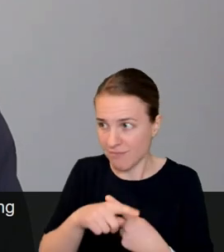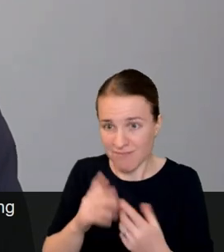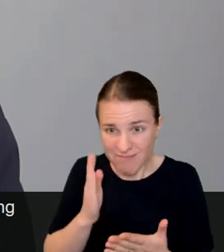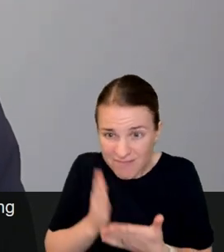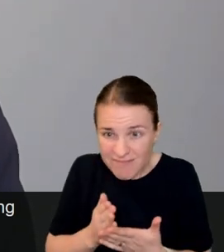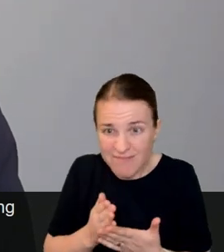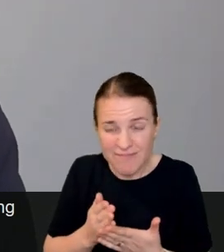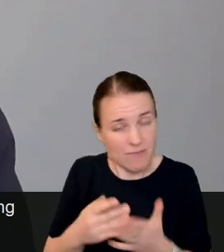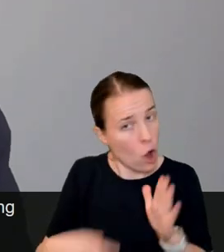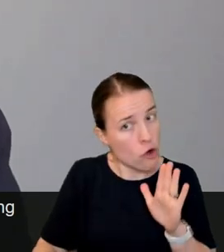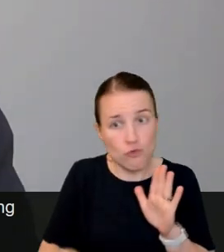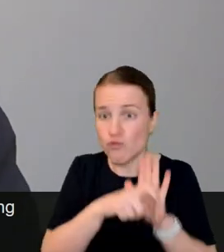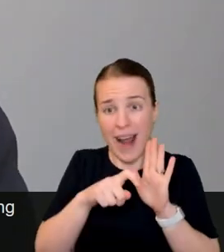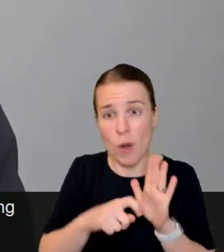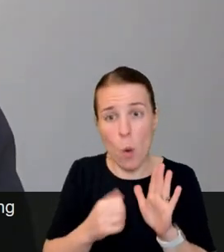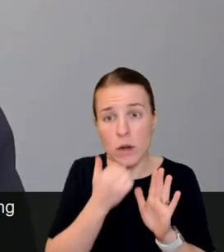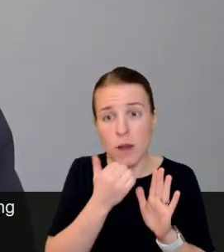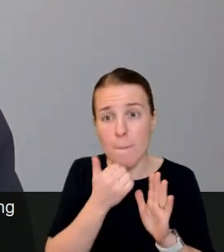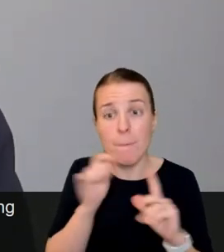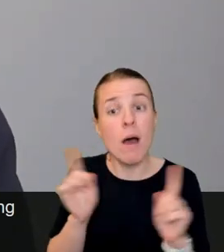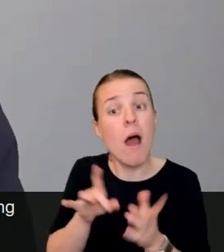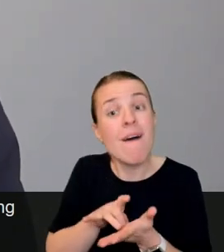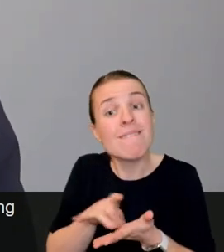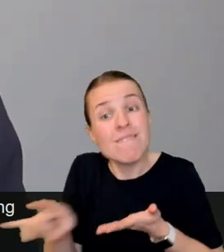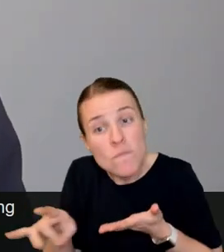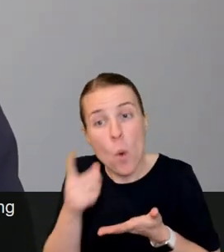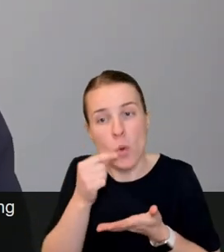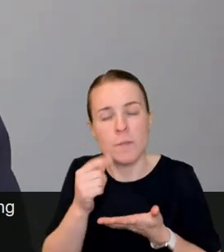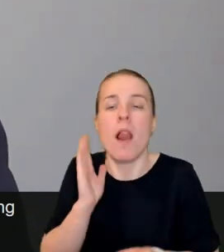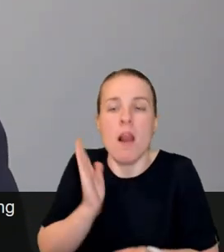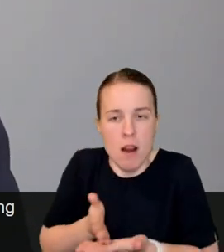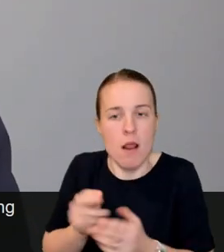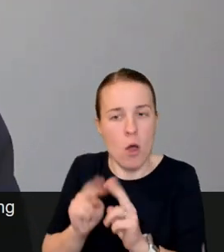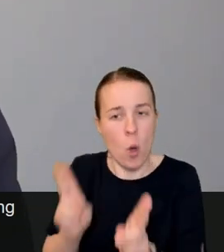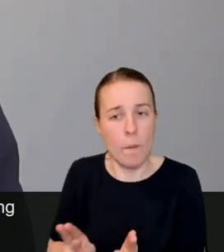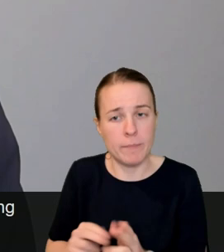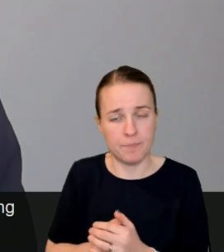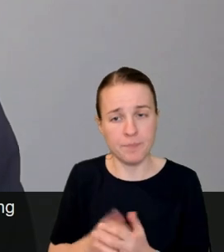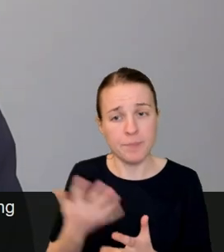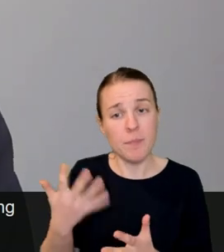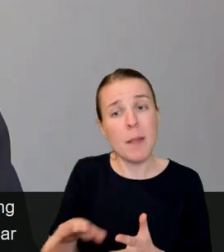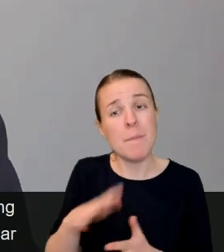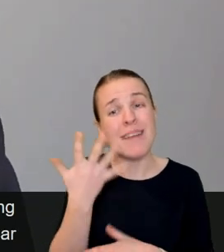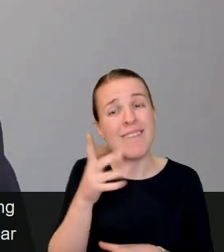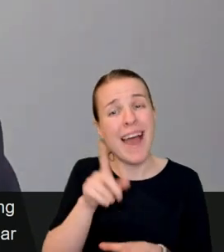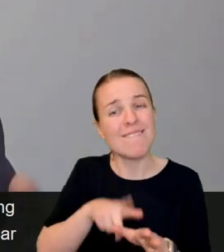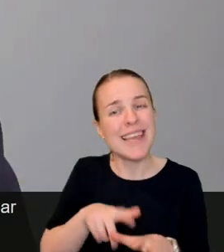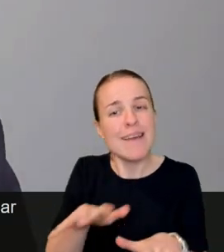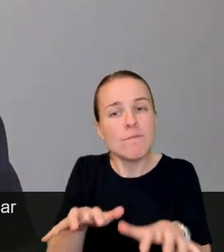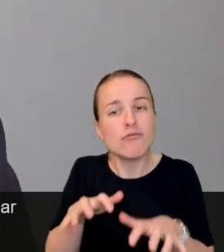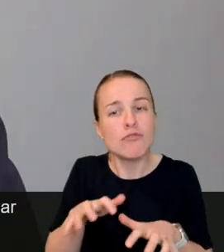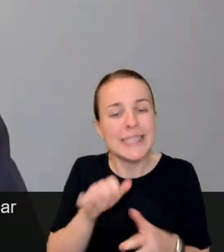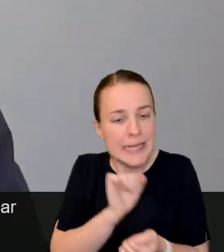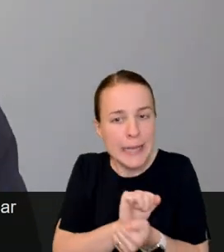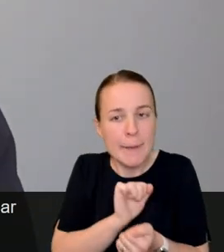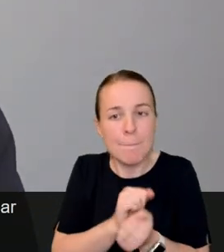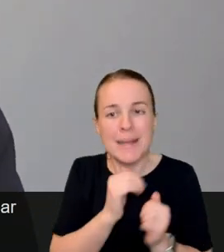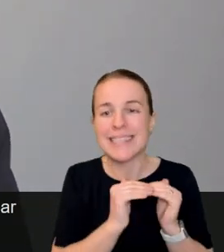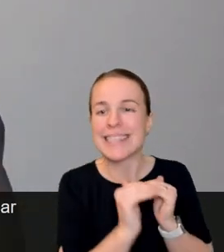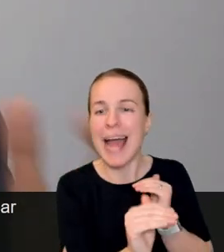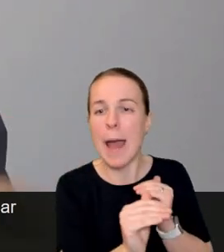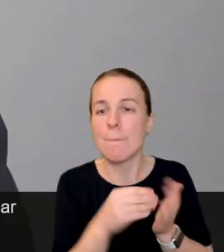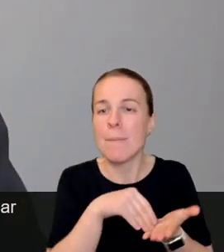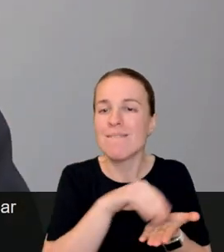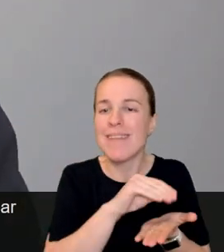affordable homes. We've delivered a five-year freeze on TfL fares, as well as the Hopper bus fare,